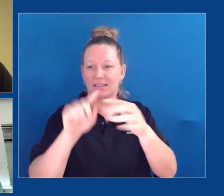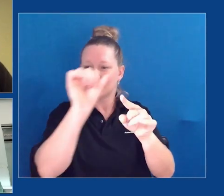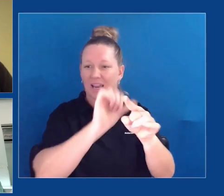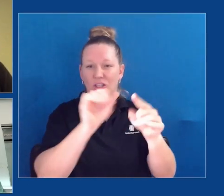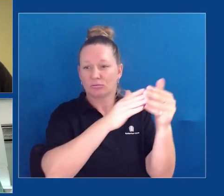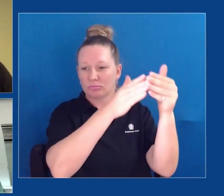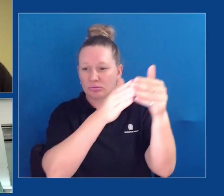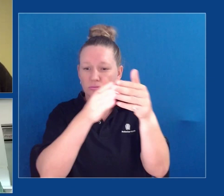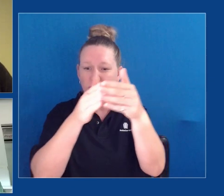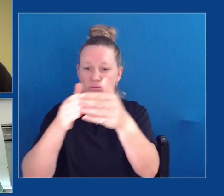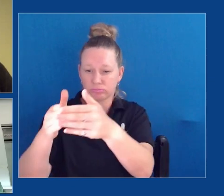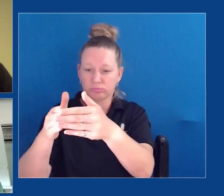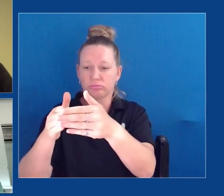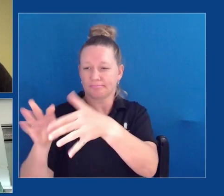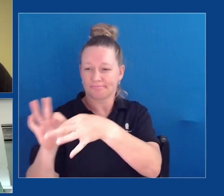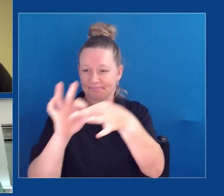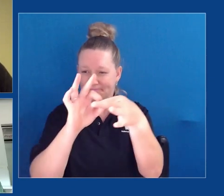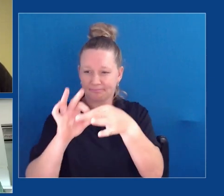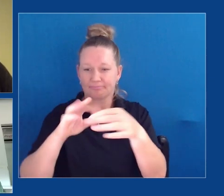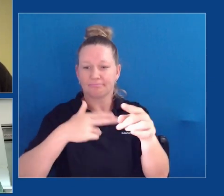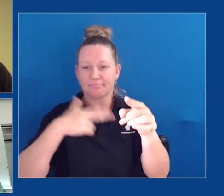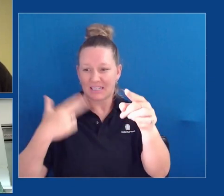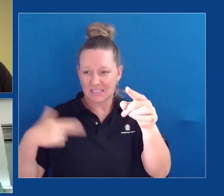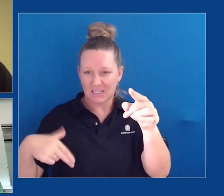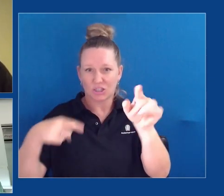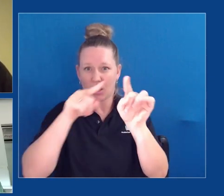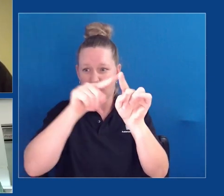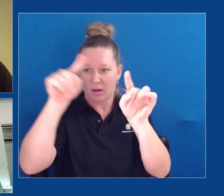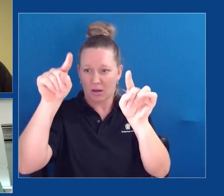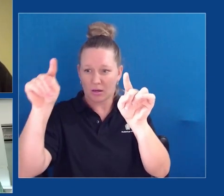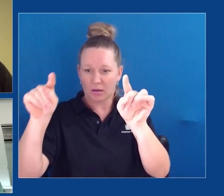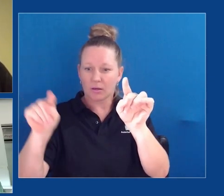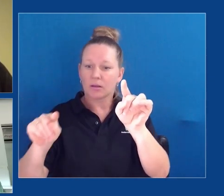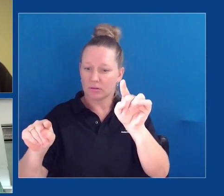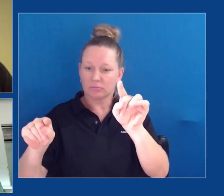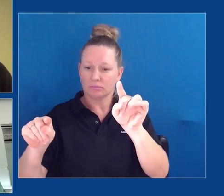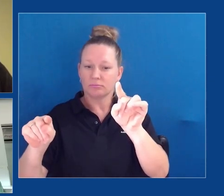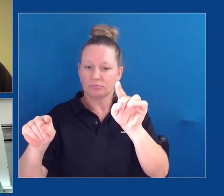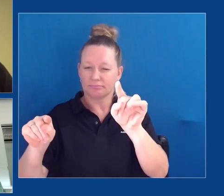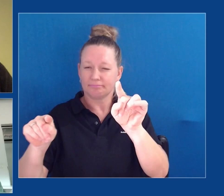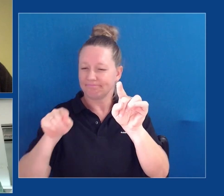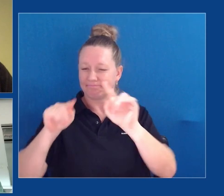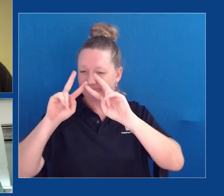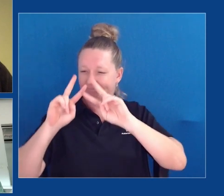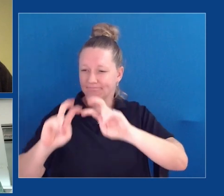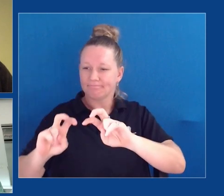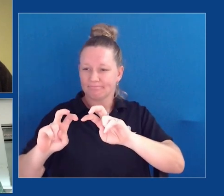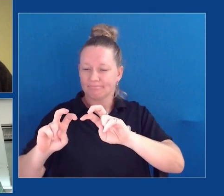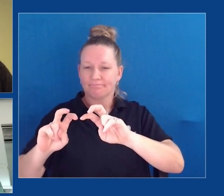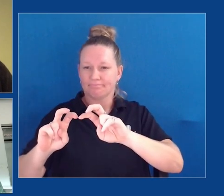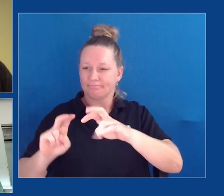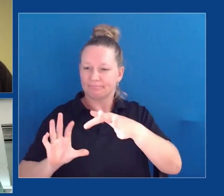Makassar in Indonesia, and also into our collections, which feature Yolngu cultural heritage